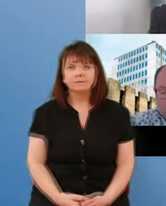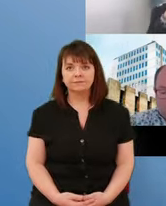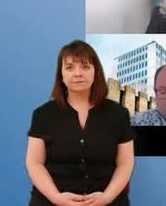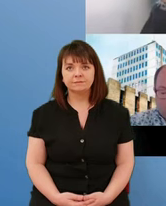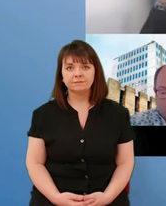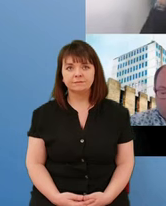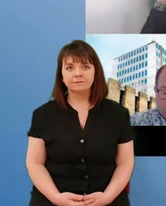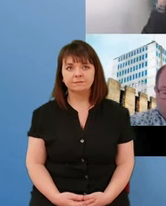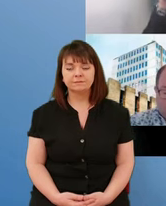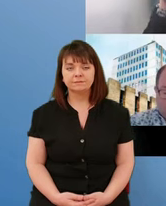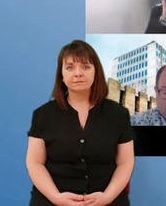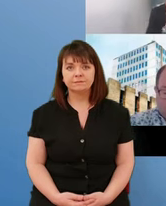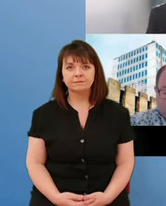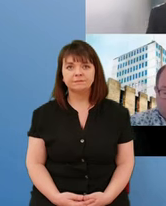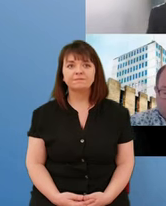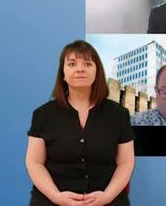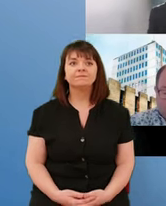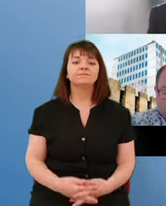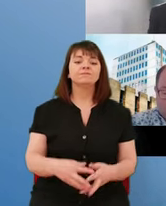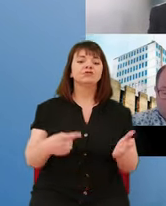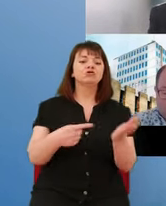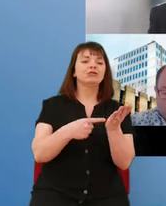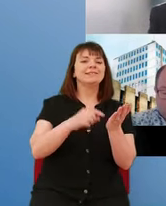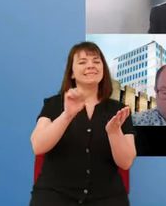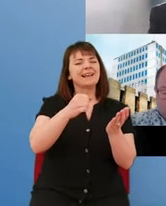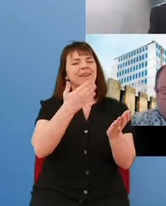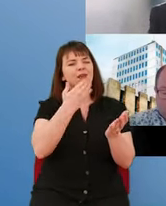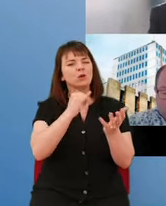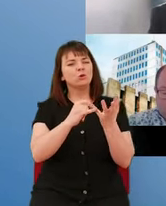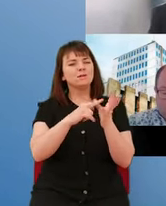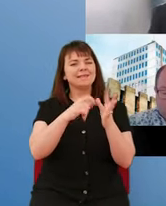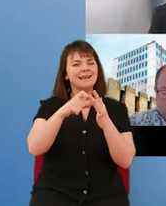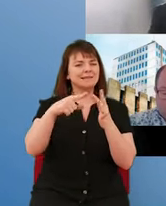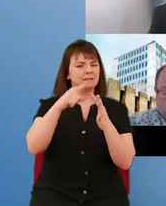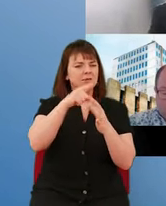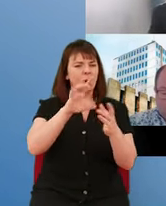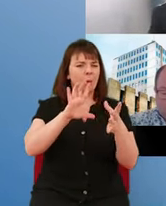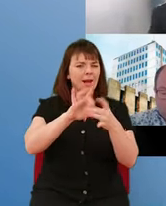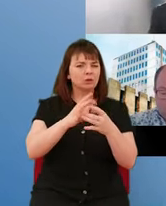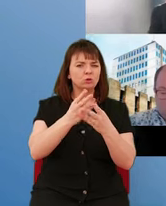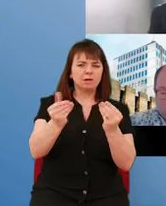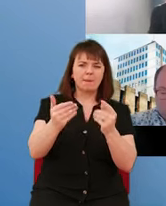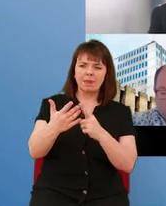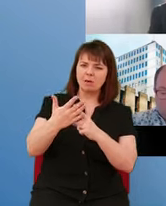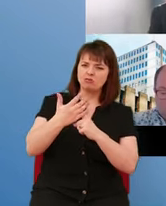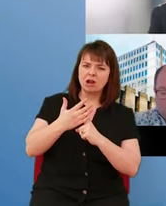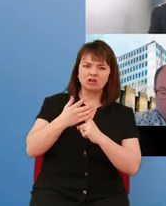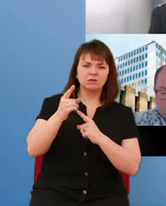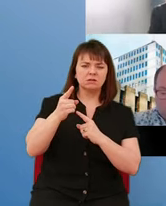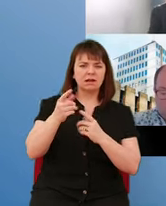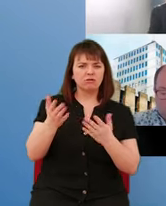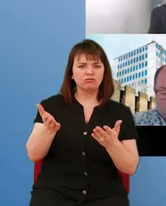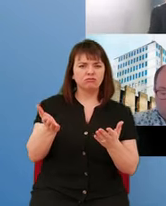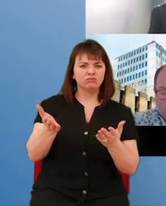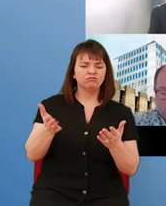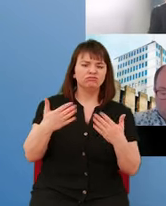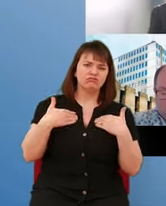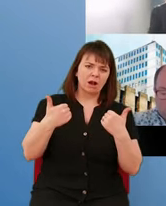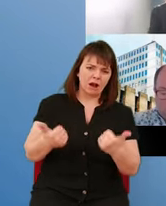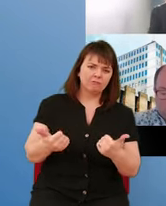pressures and the recovery in primary care, just going back to PC1 in respect to general practice workforce. So I can see that has been updated for January,